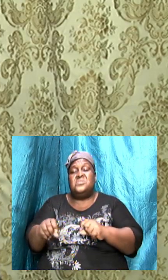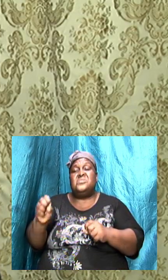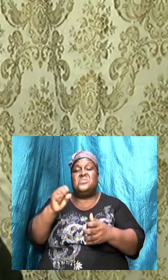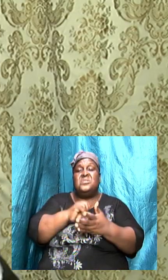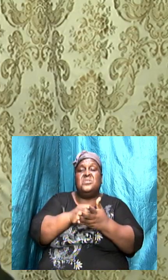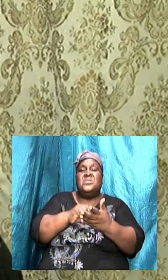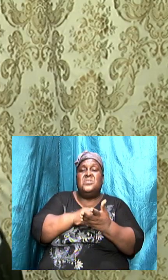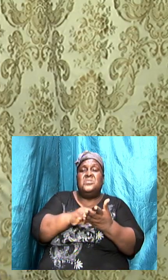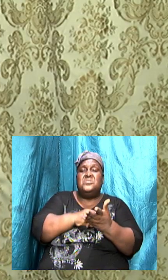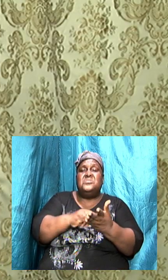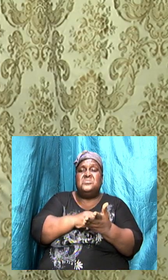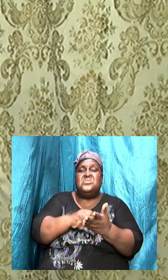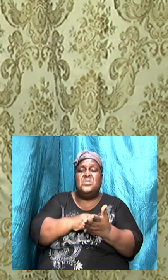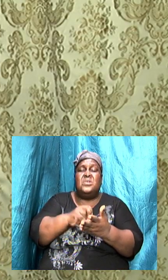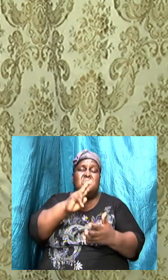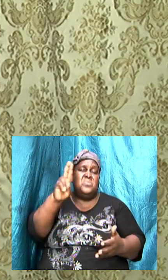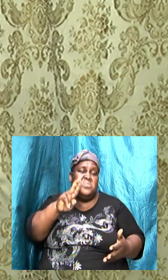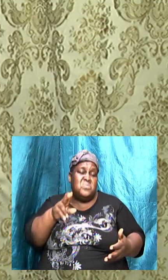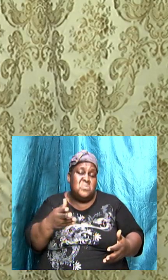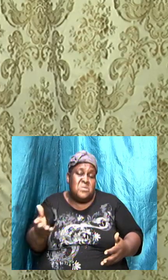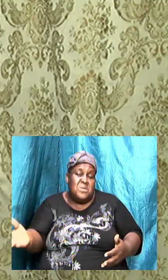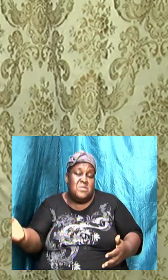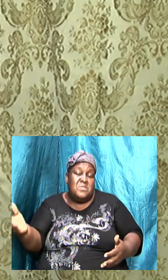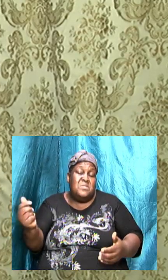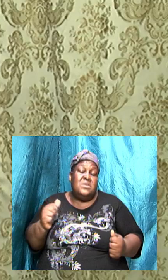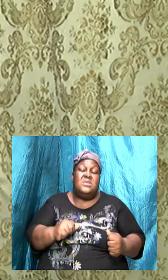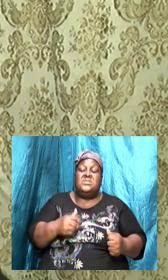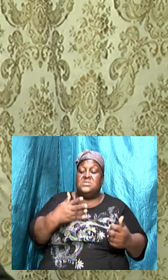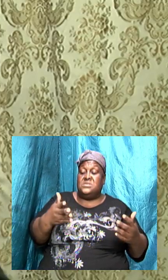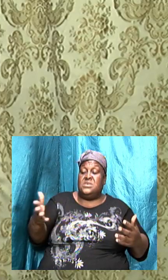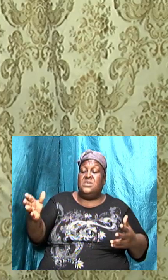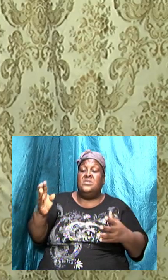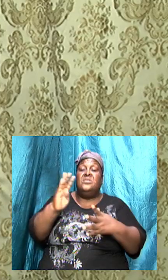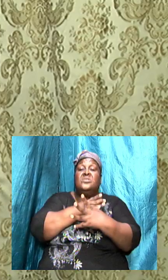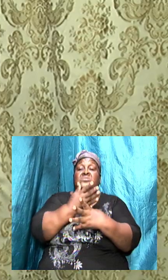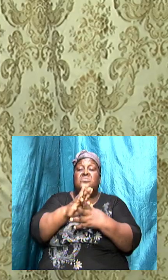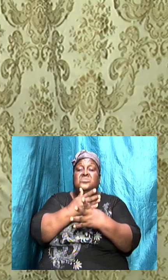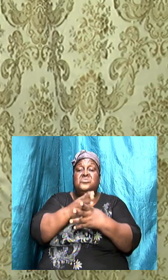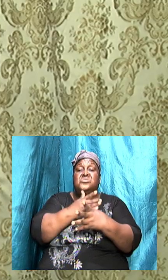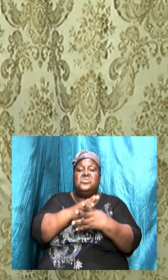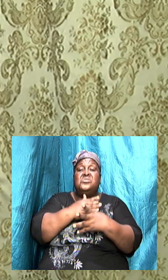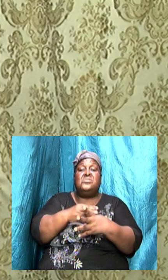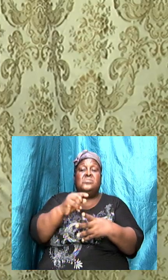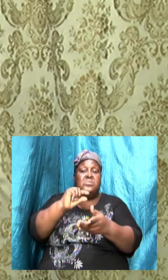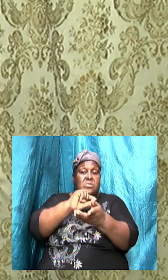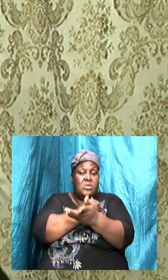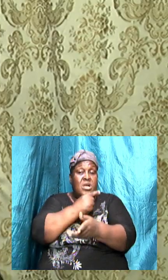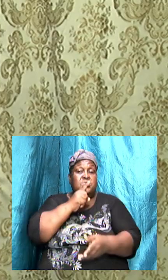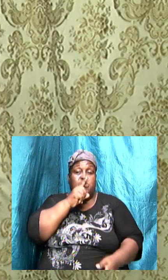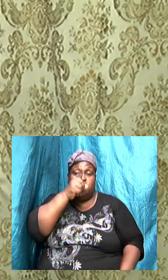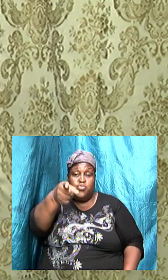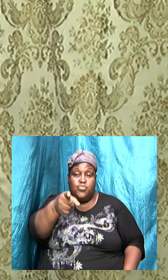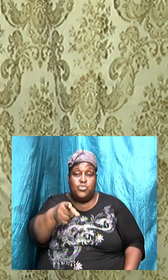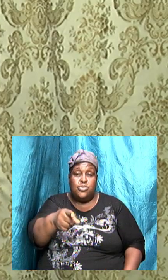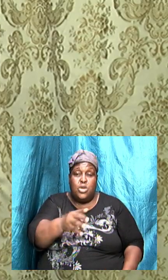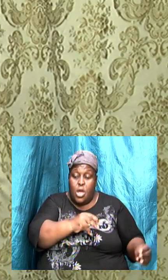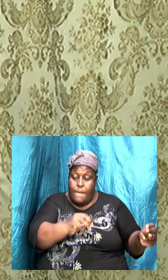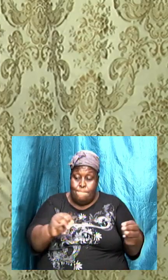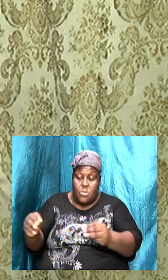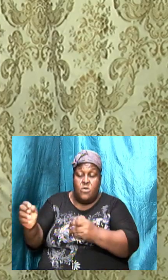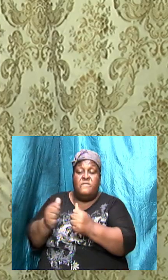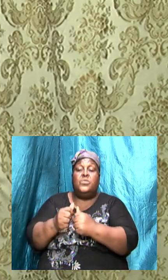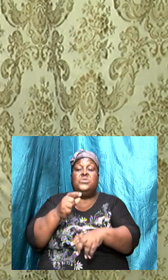can use these things, these platforms, to share gospel truth. And we are moving with the